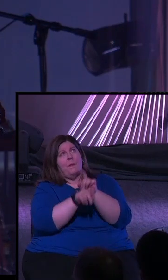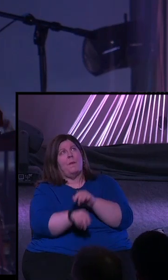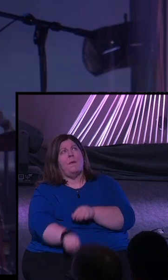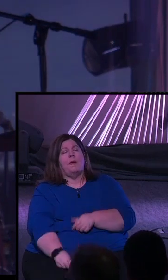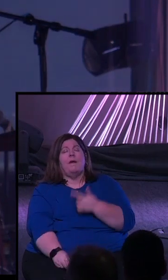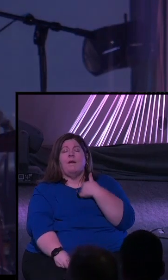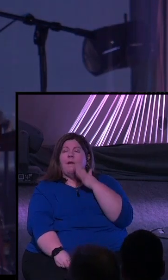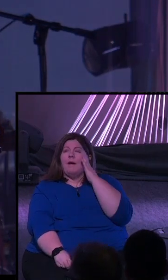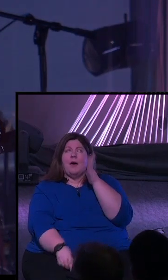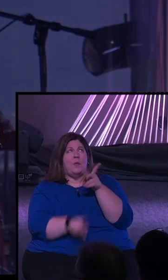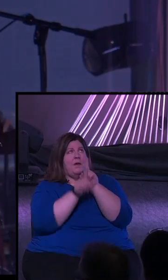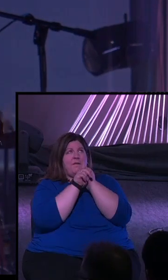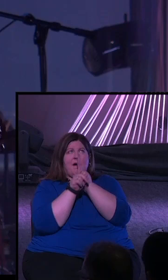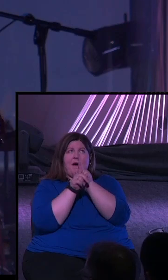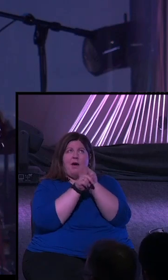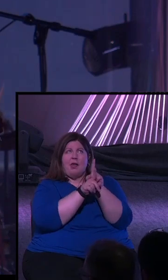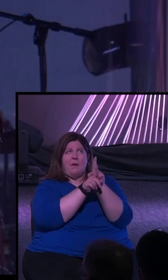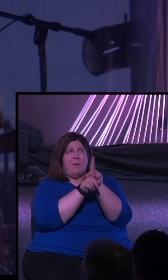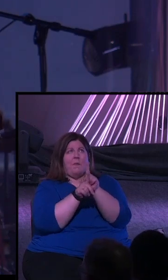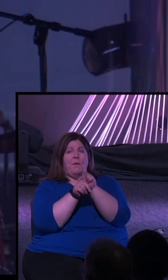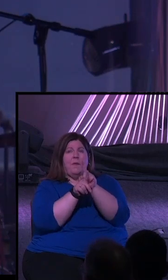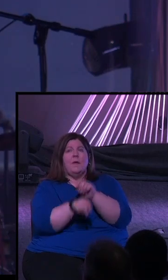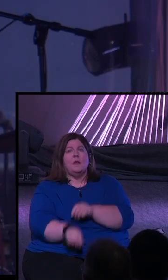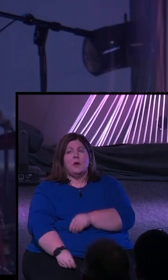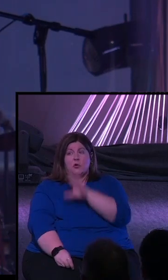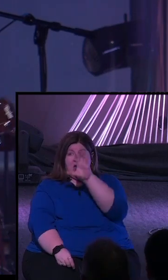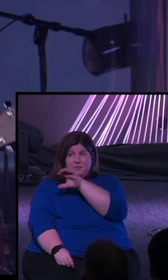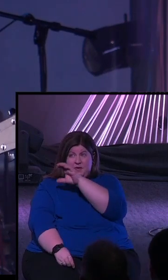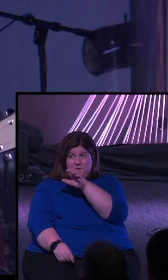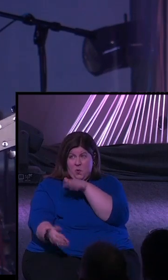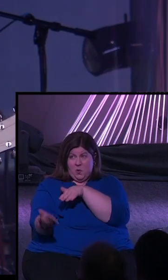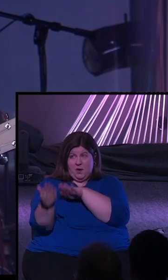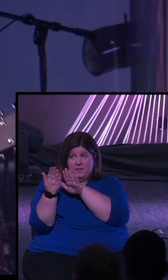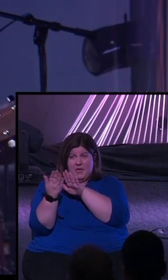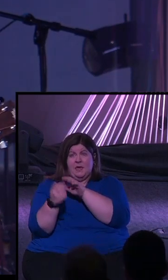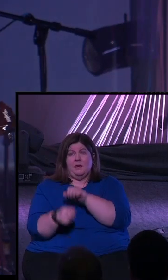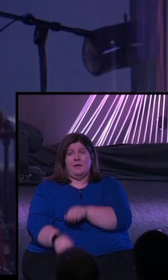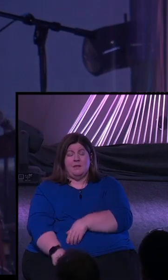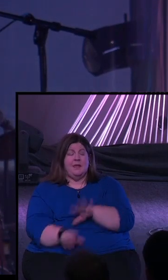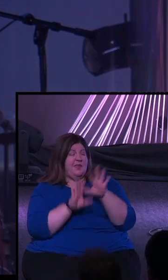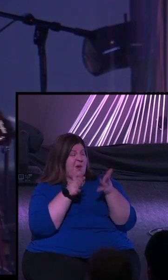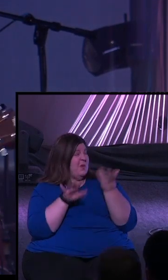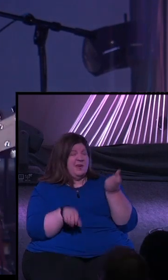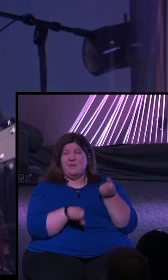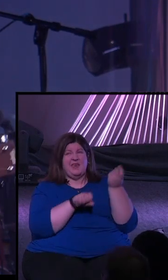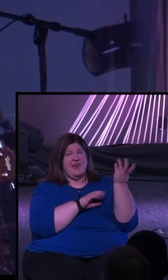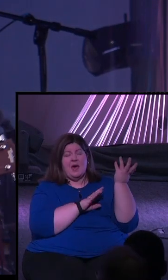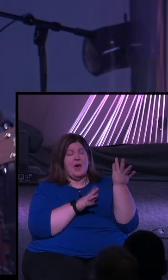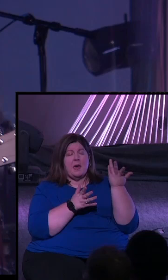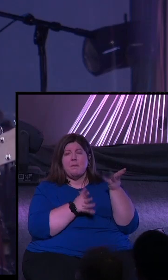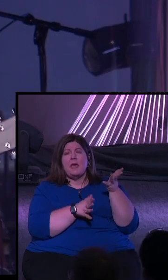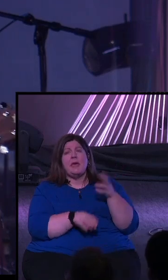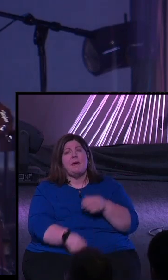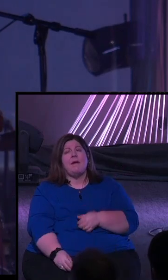follow. I will follow. The cross before me. Come on, lift it up. The world